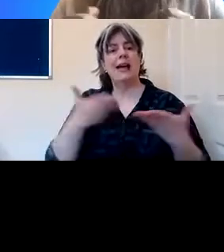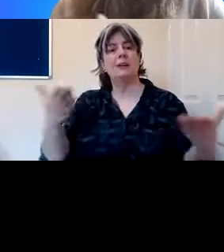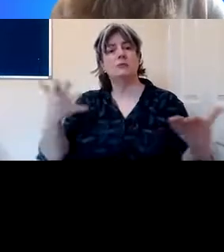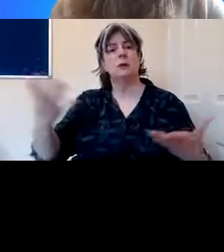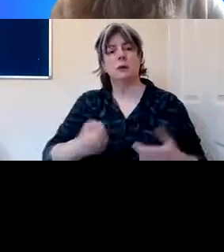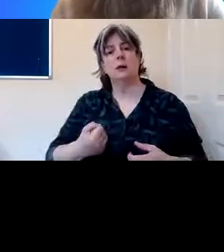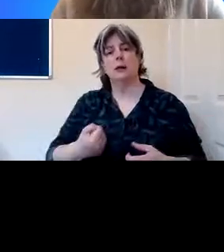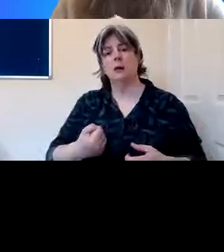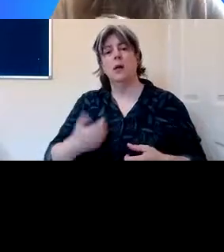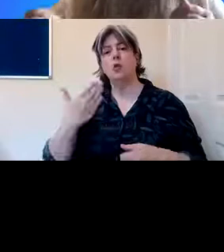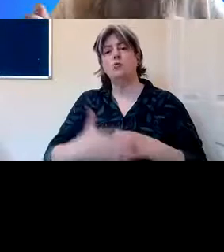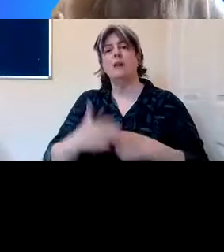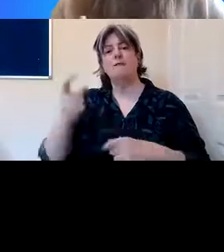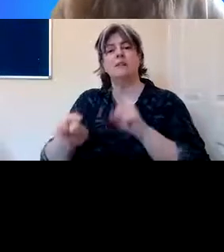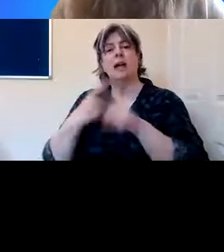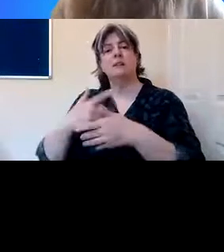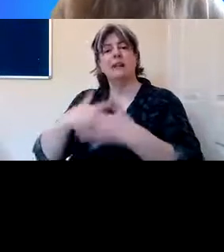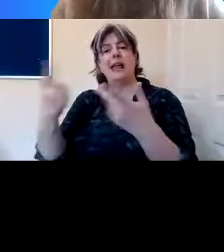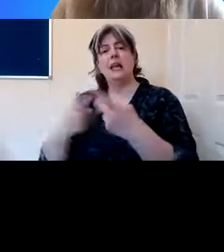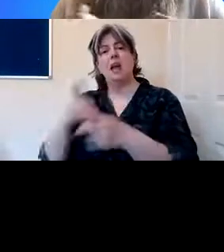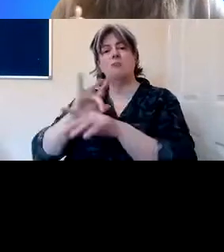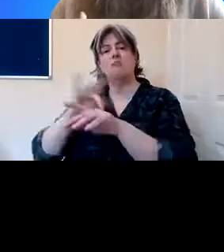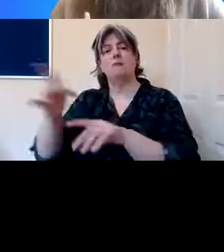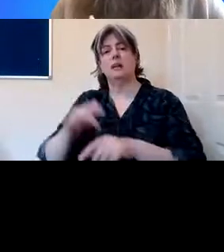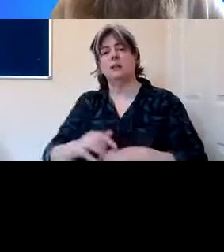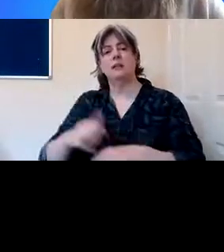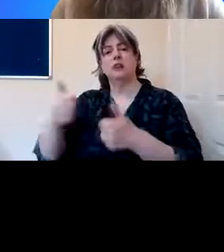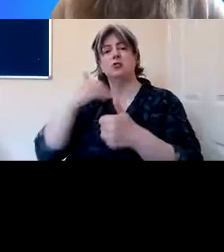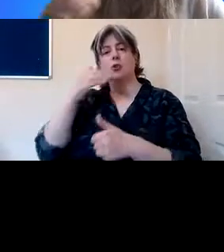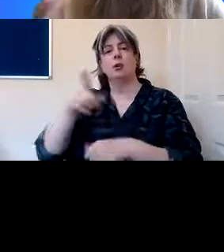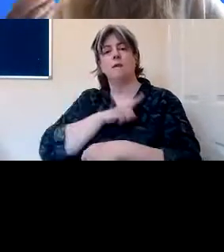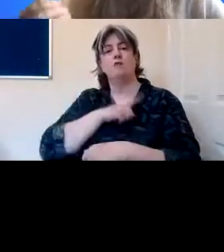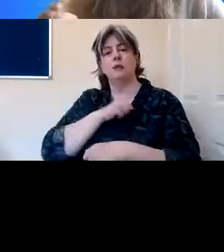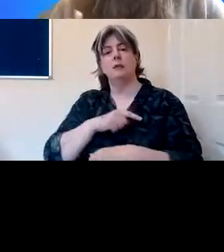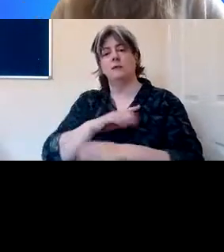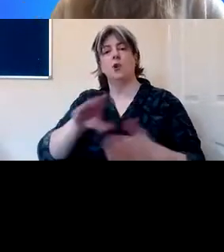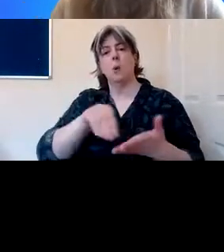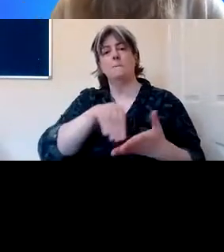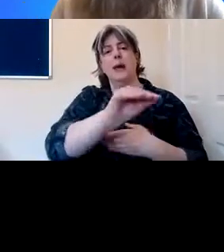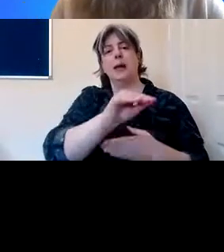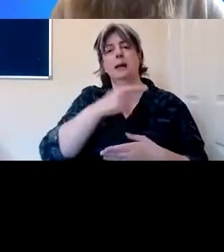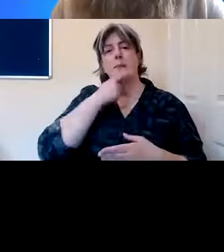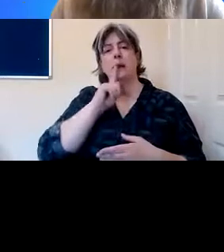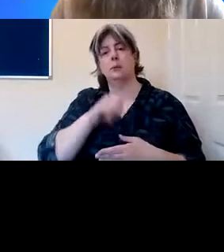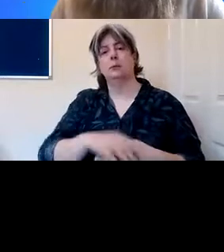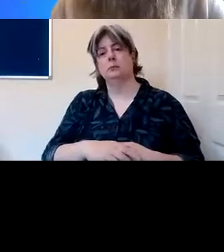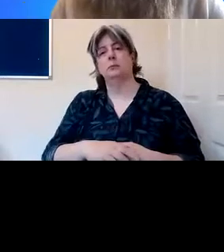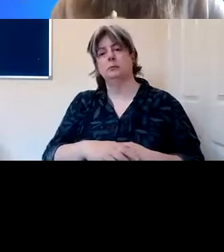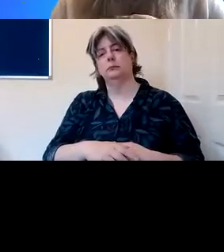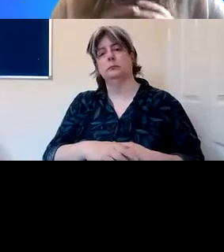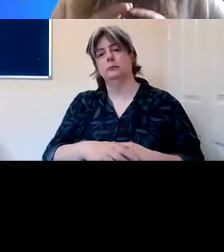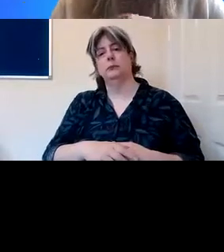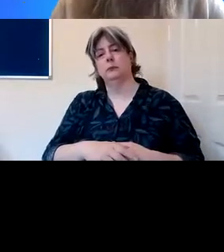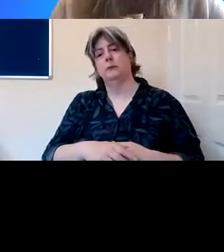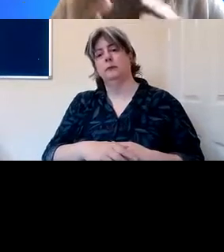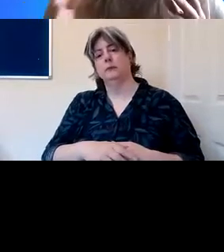never get that answer in any other profession, that that's a good enough reason for not paying people for the role that they do. And